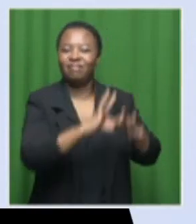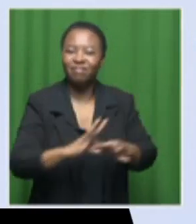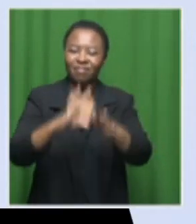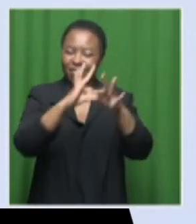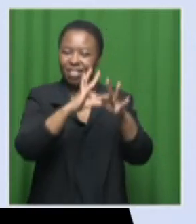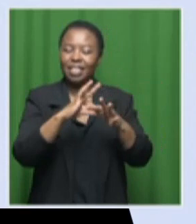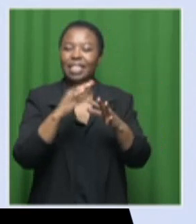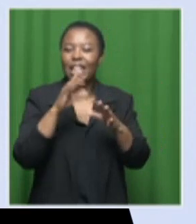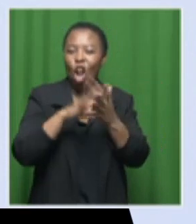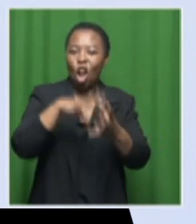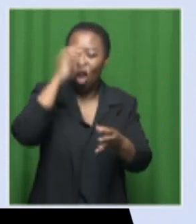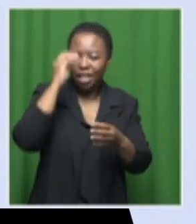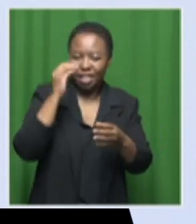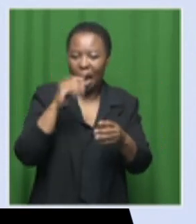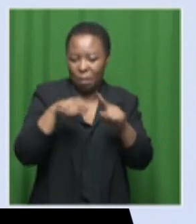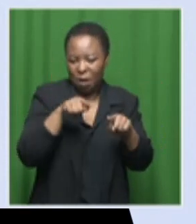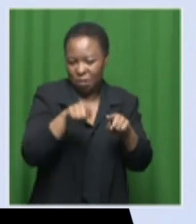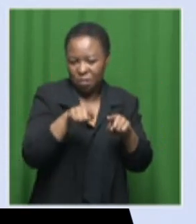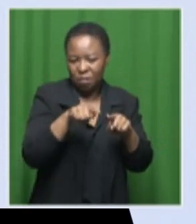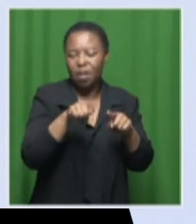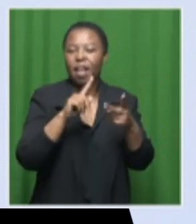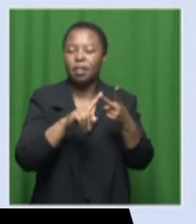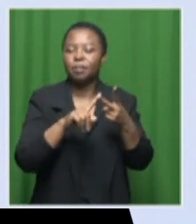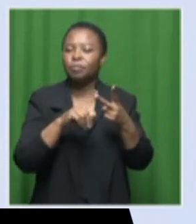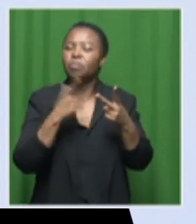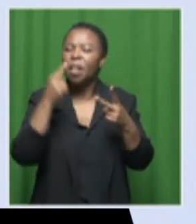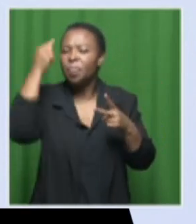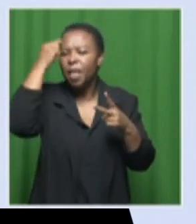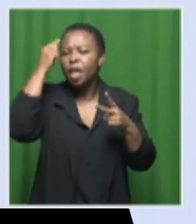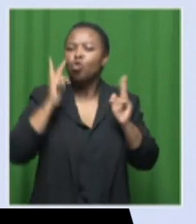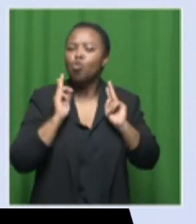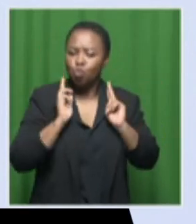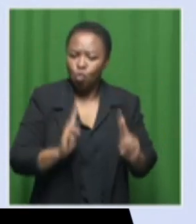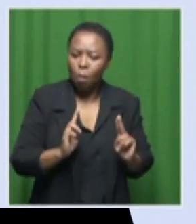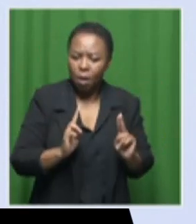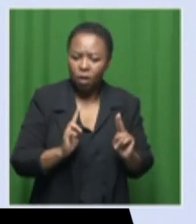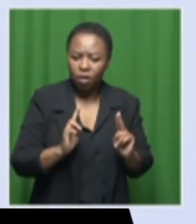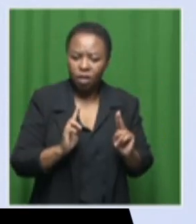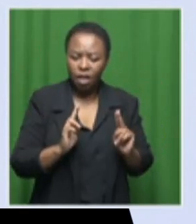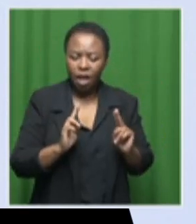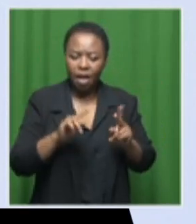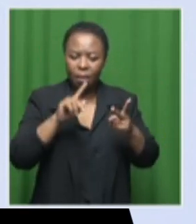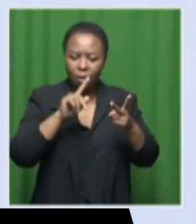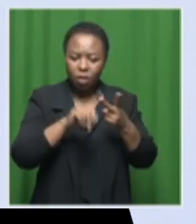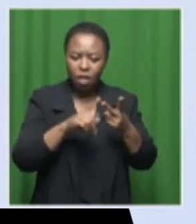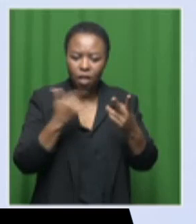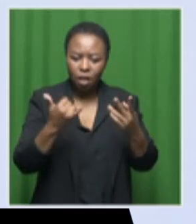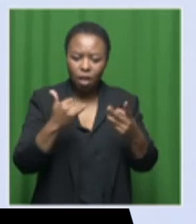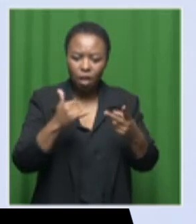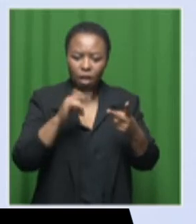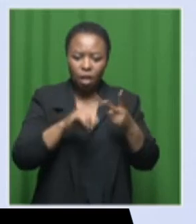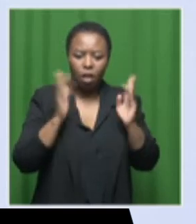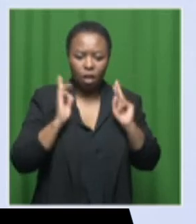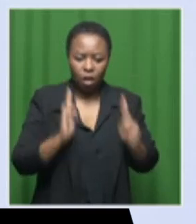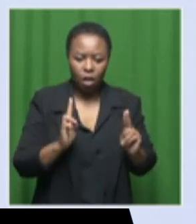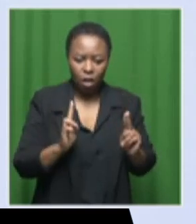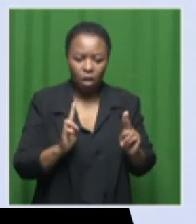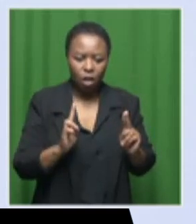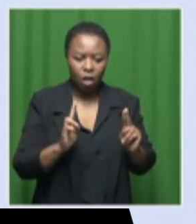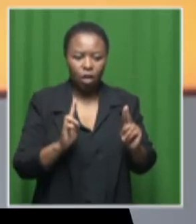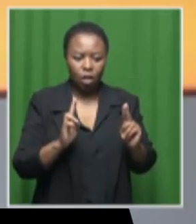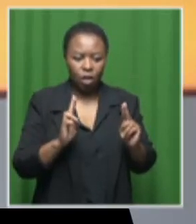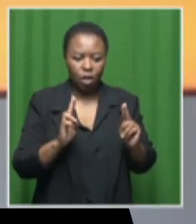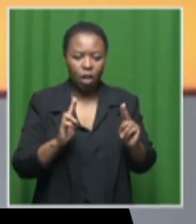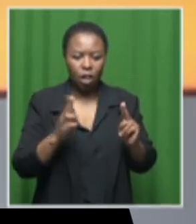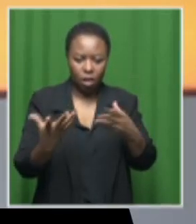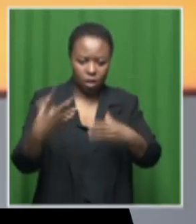it, that it's biodegradable, and also even to think as human you're also biodegradable, because at the end you go back to the soil. Right. Now